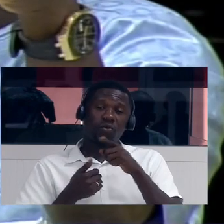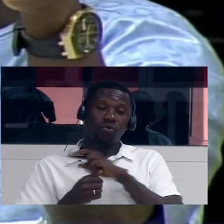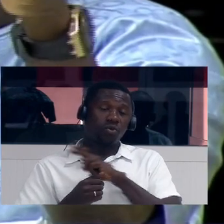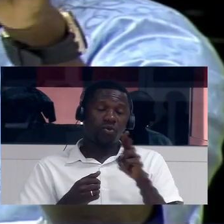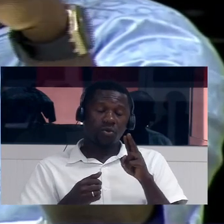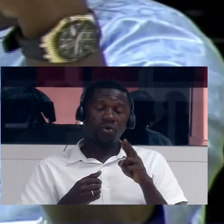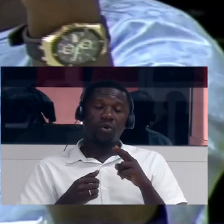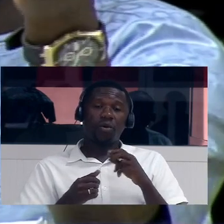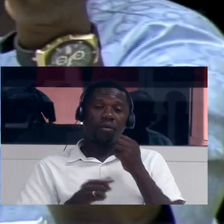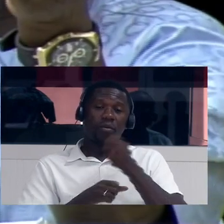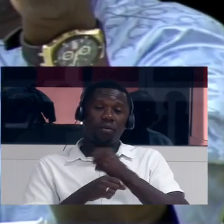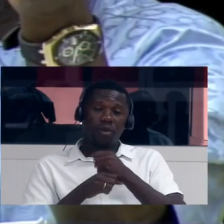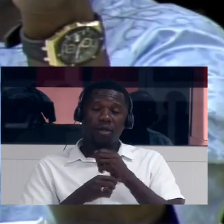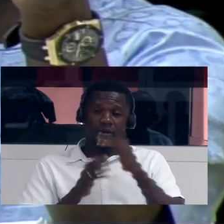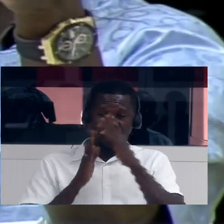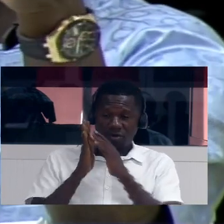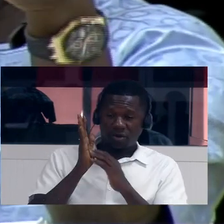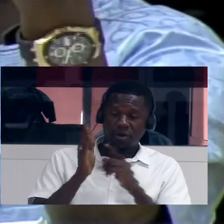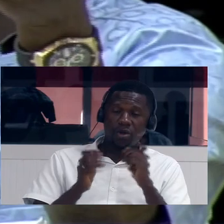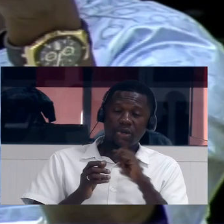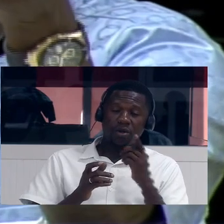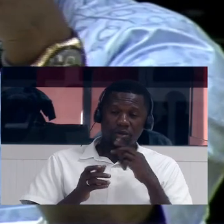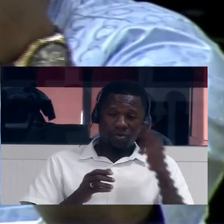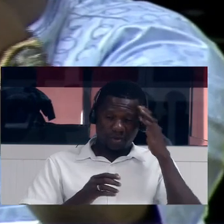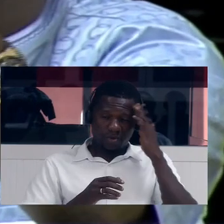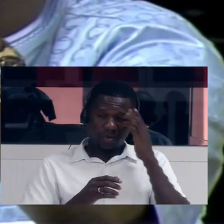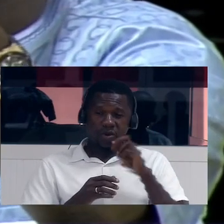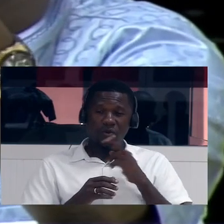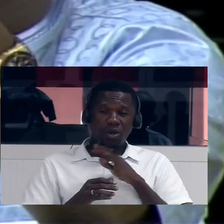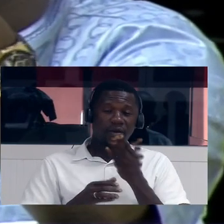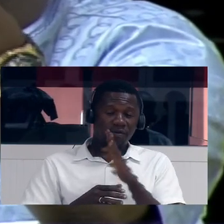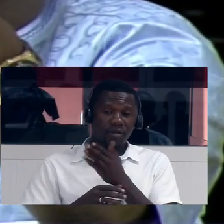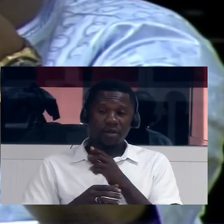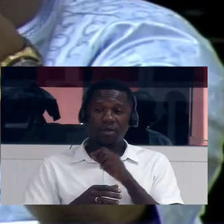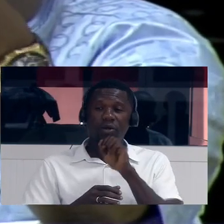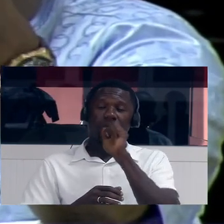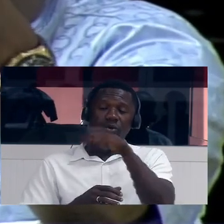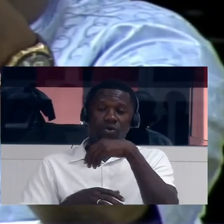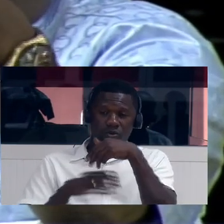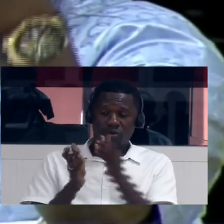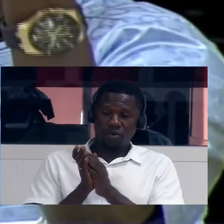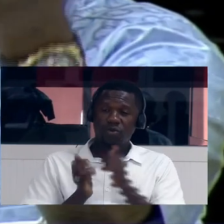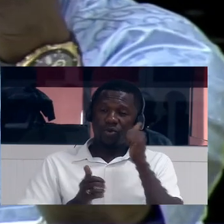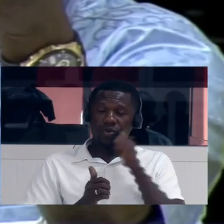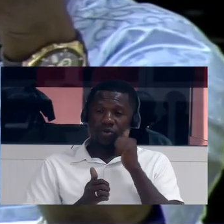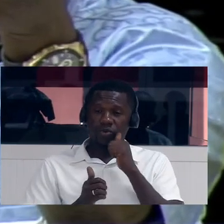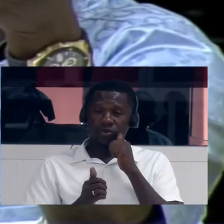not make an audit in order to determine whether, in fact, your troops used